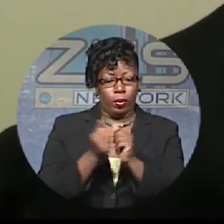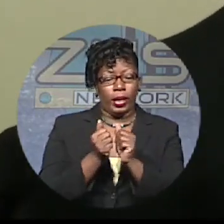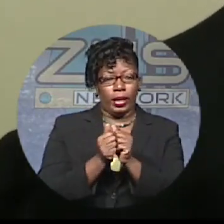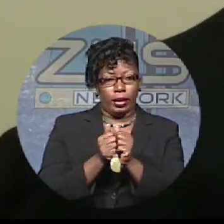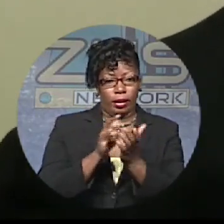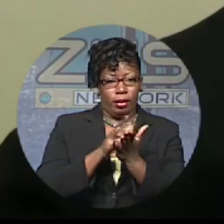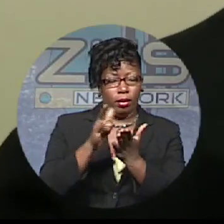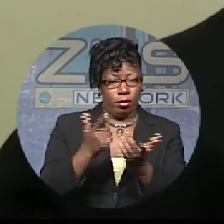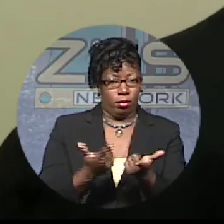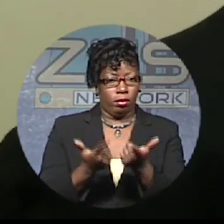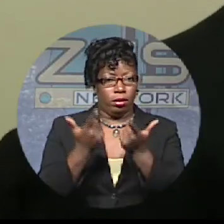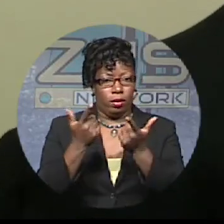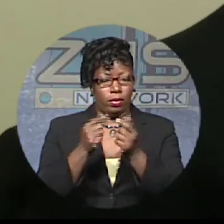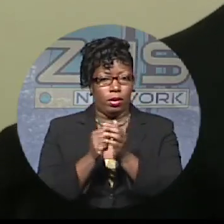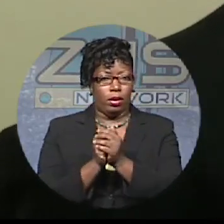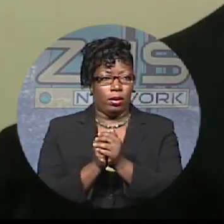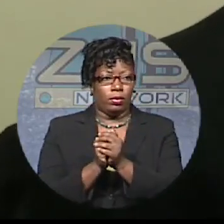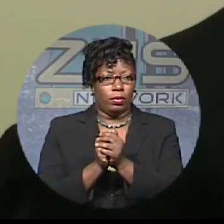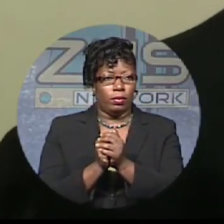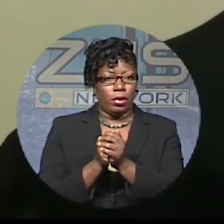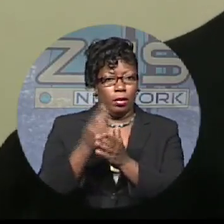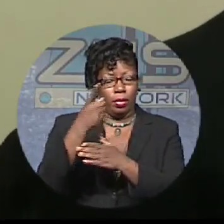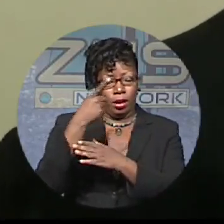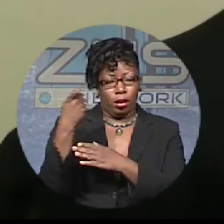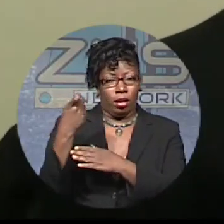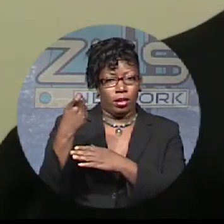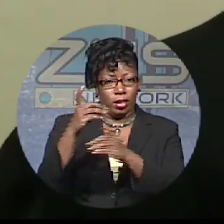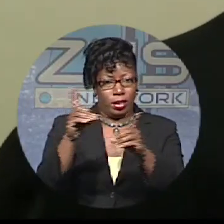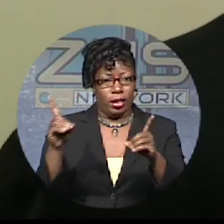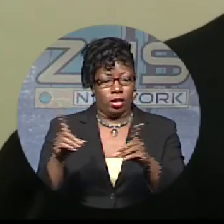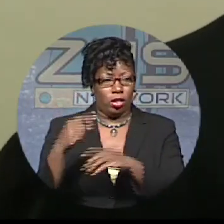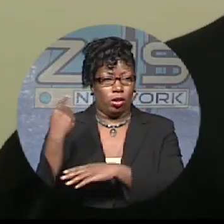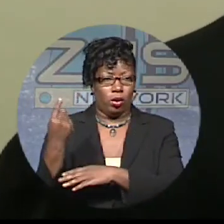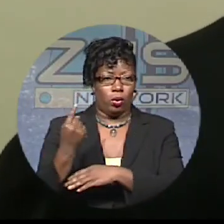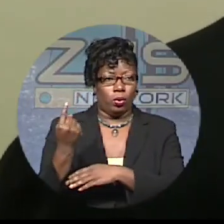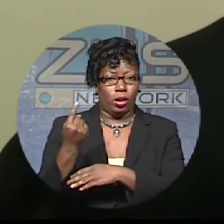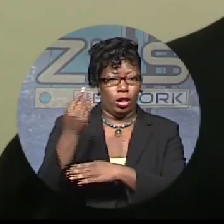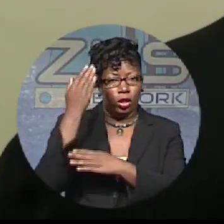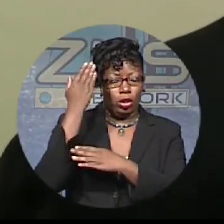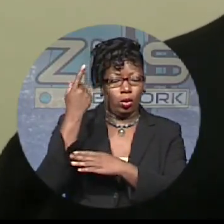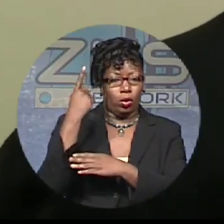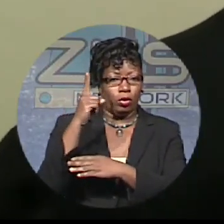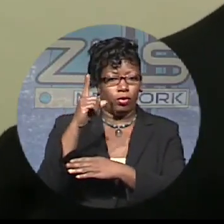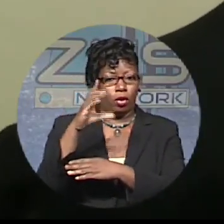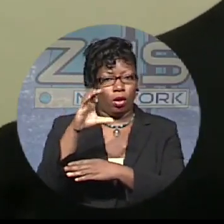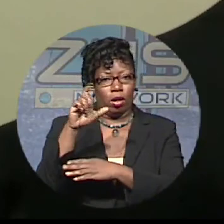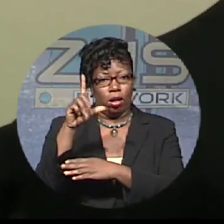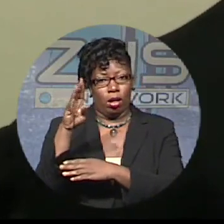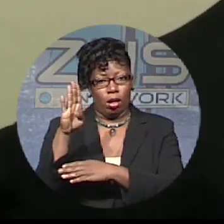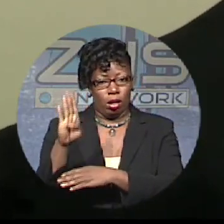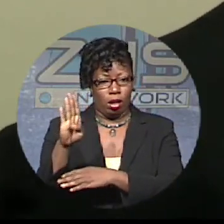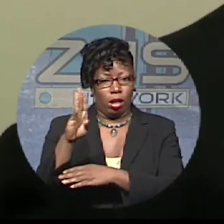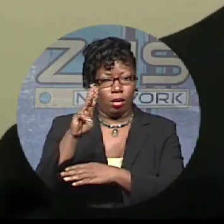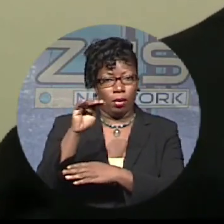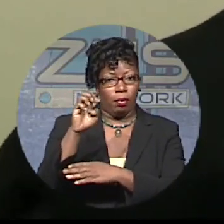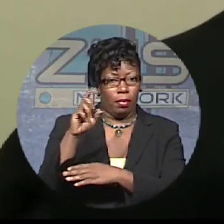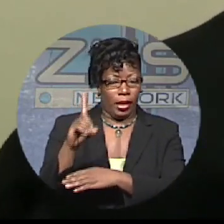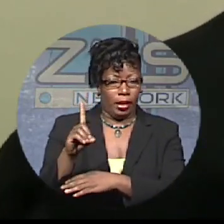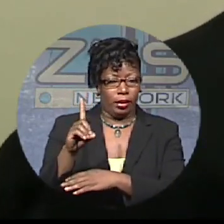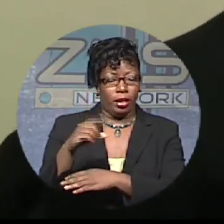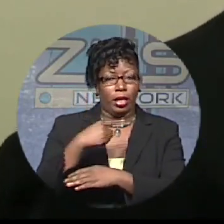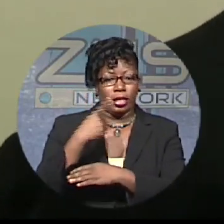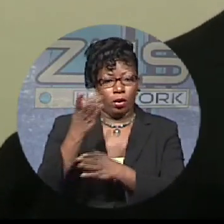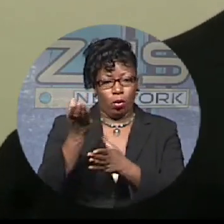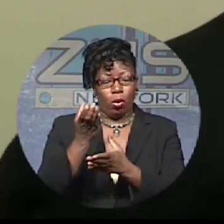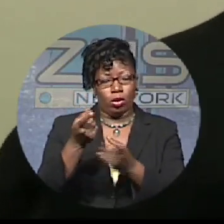but they have, because it's a destination only known for Club Med, they are saying we want to come in